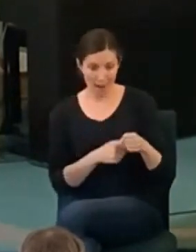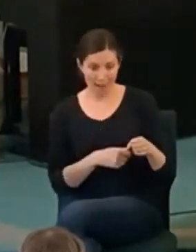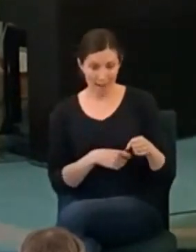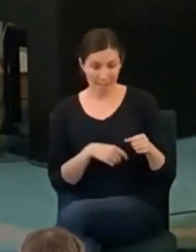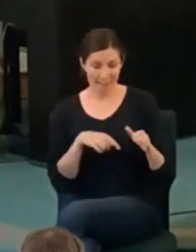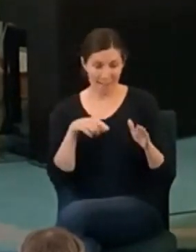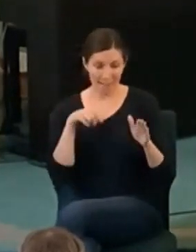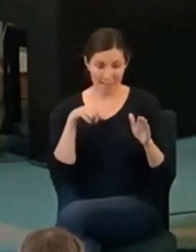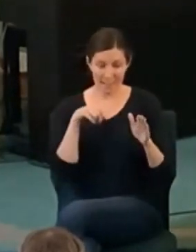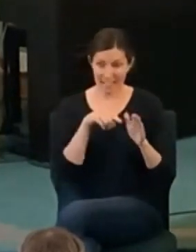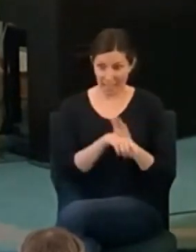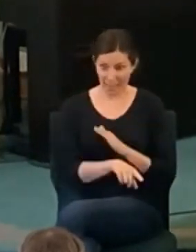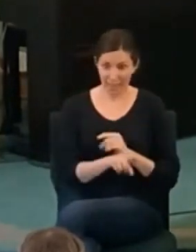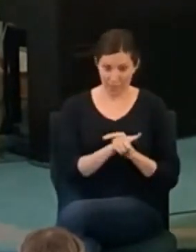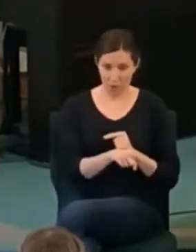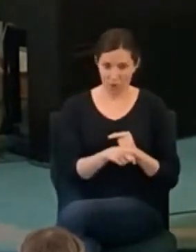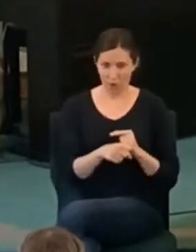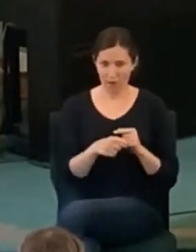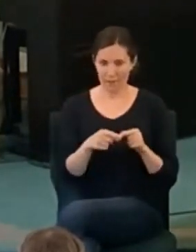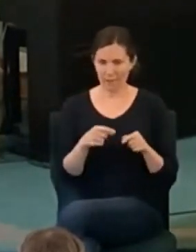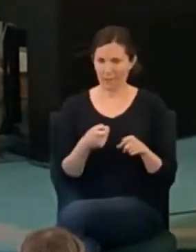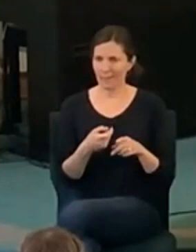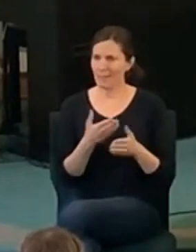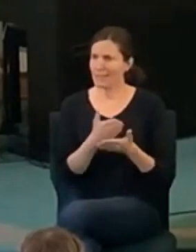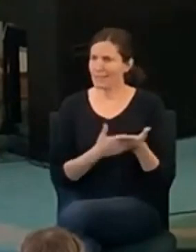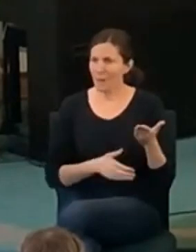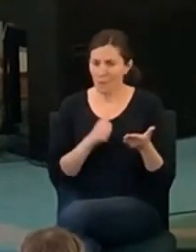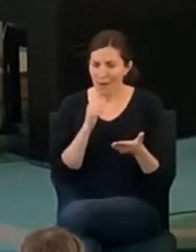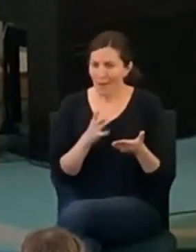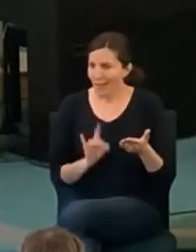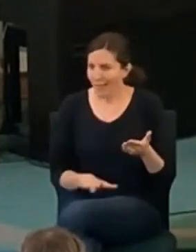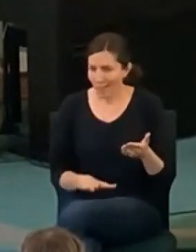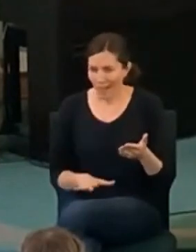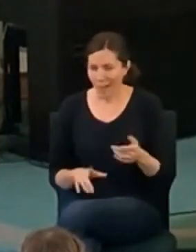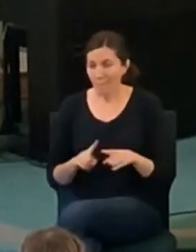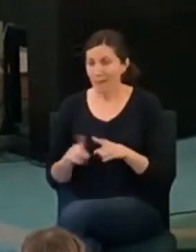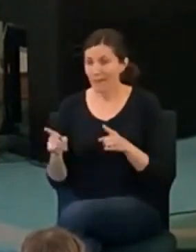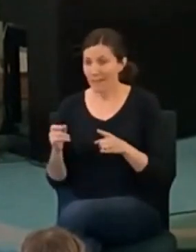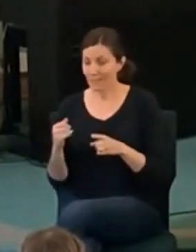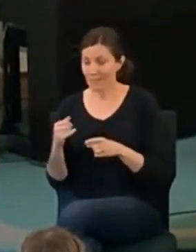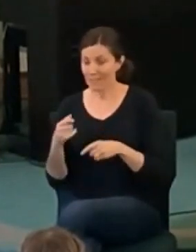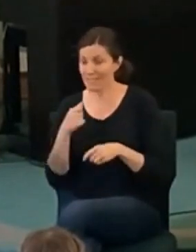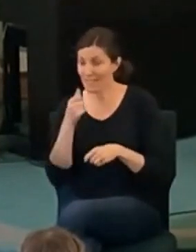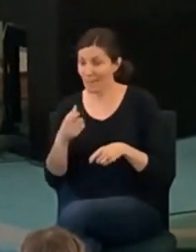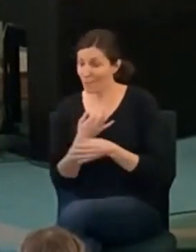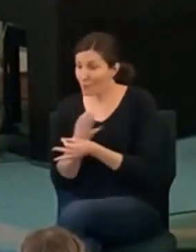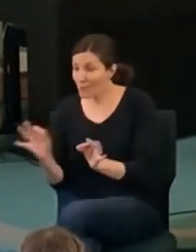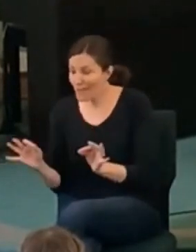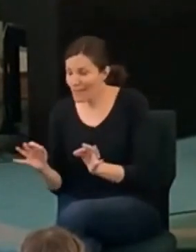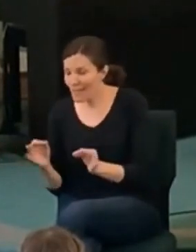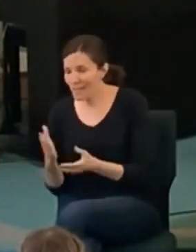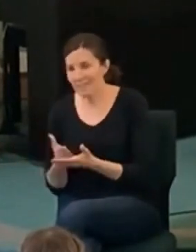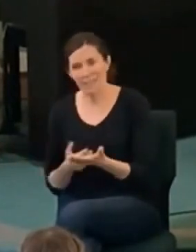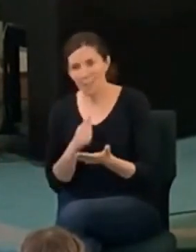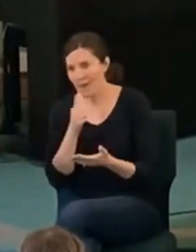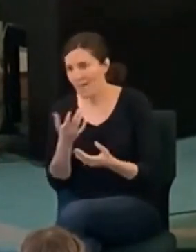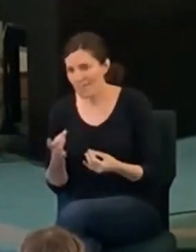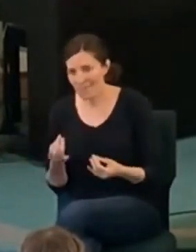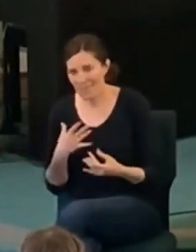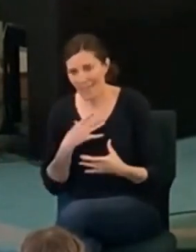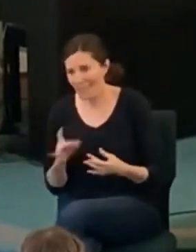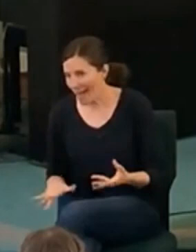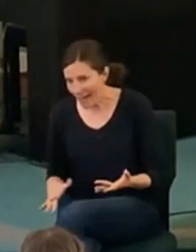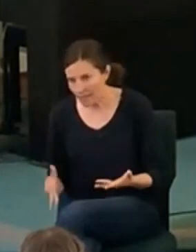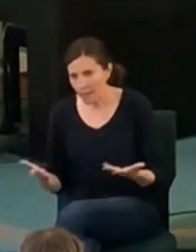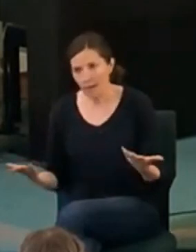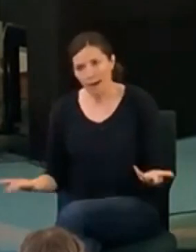says, the Pharisees and the scribes, their motive was clear, to trap Christ. If he recommended leniency, he